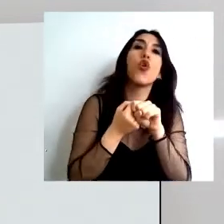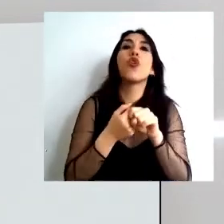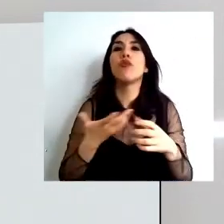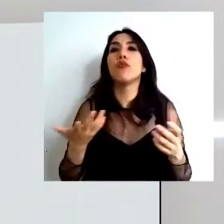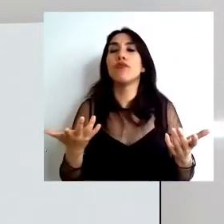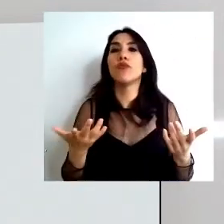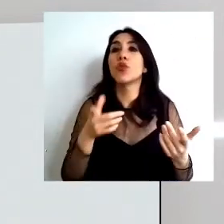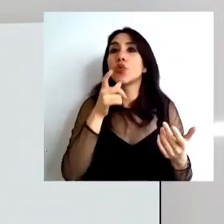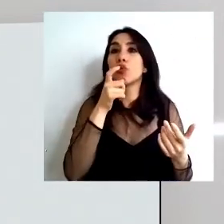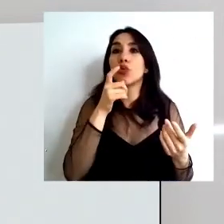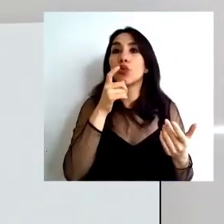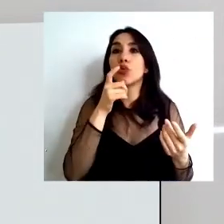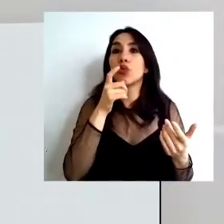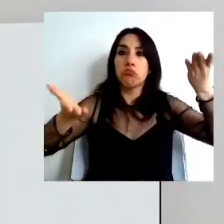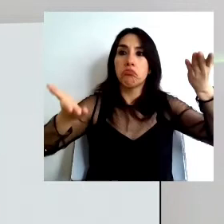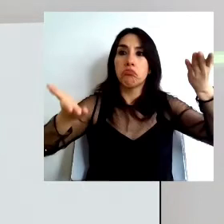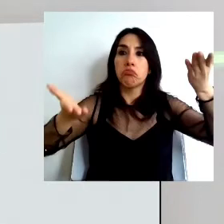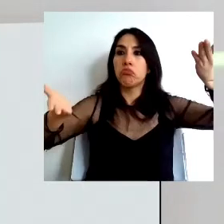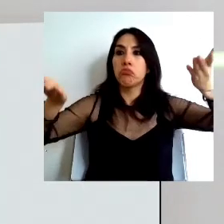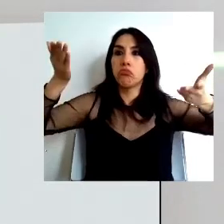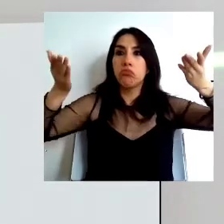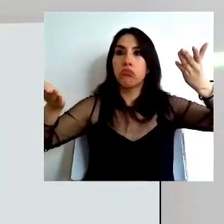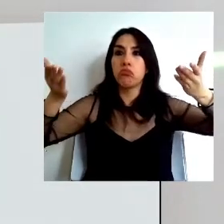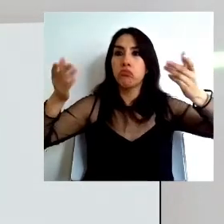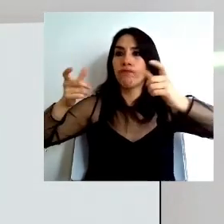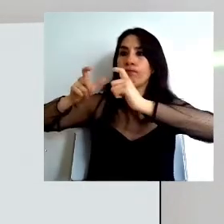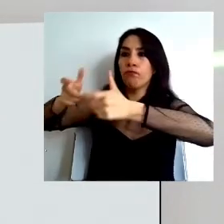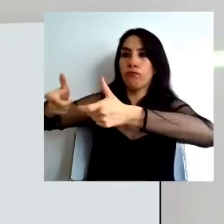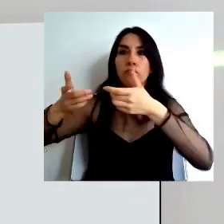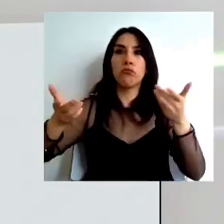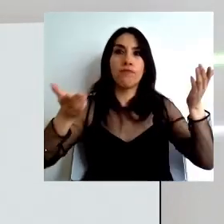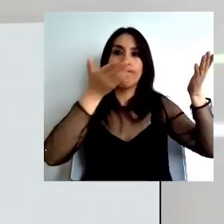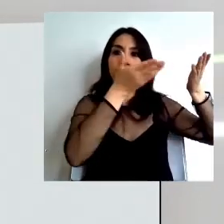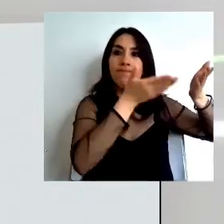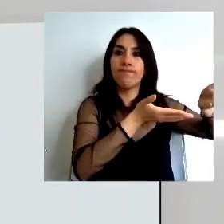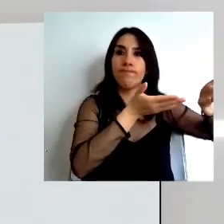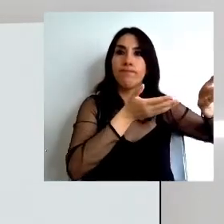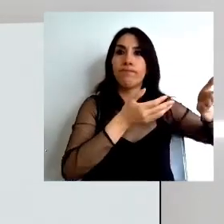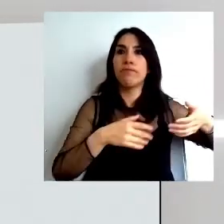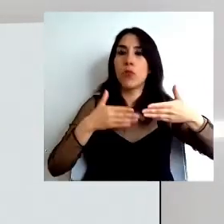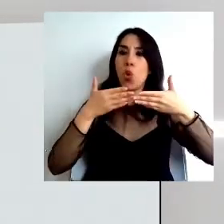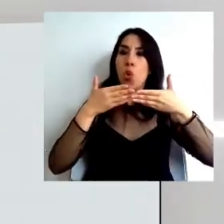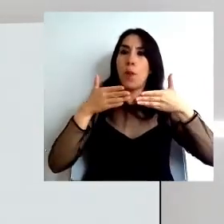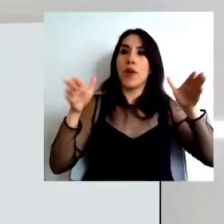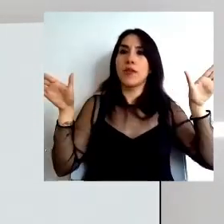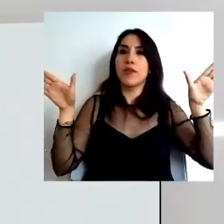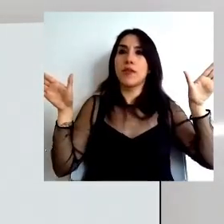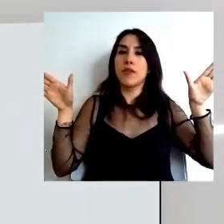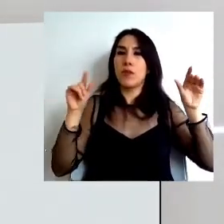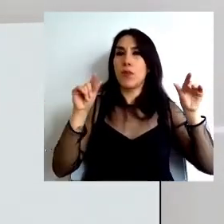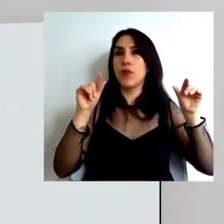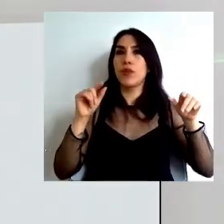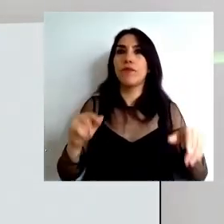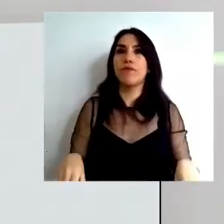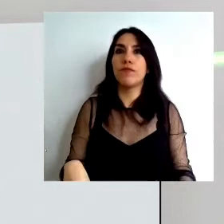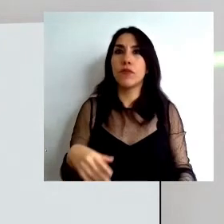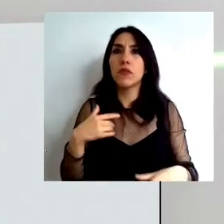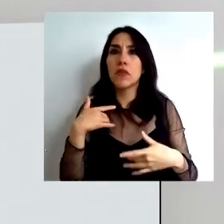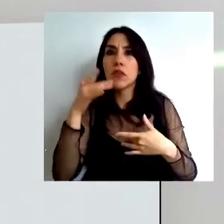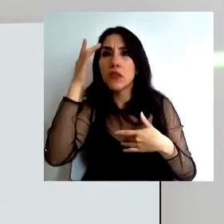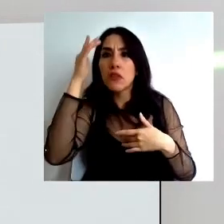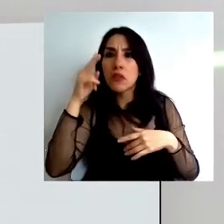go, so that we could grow our idea and not had to scale up